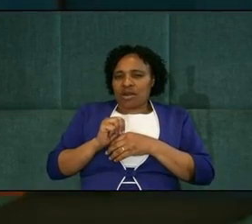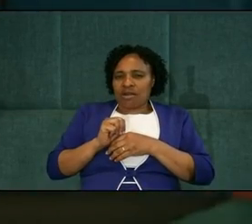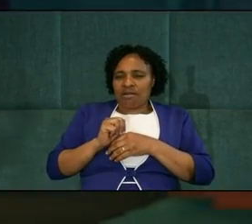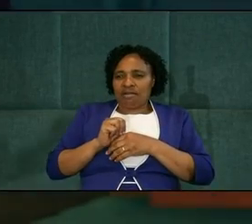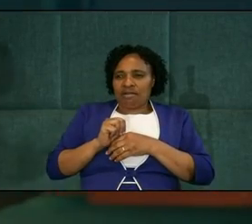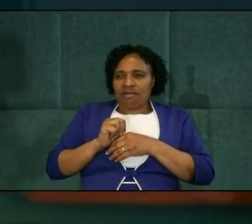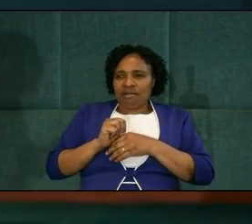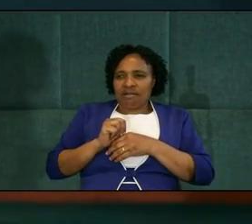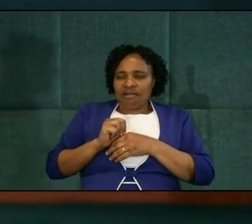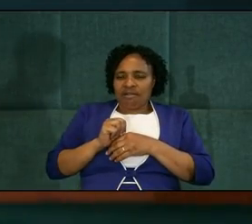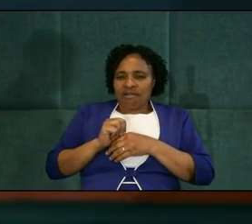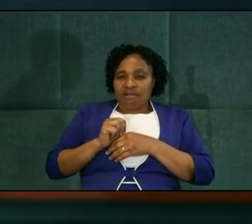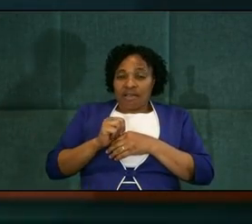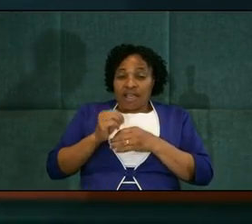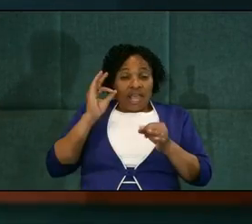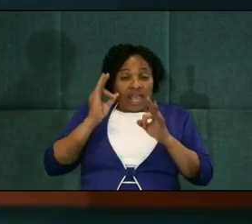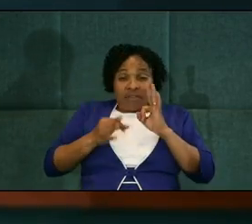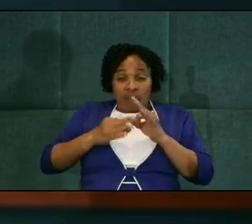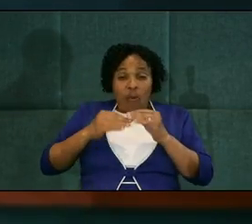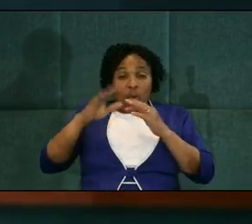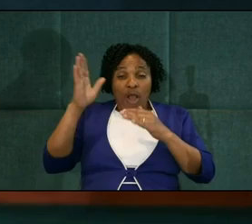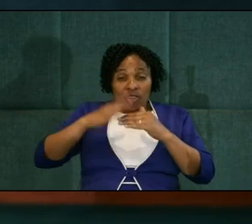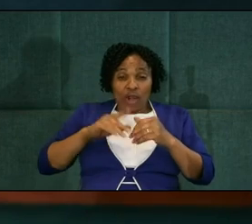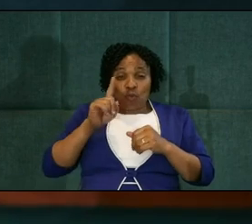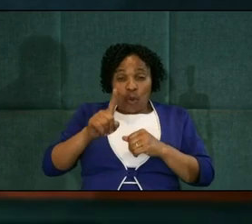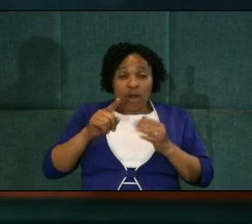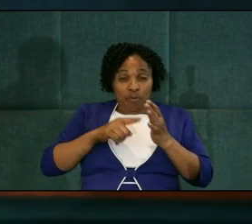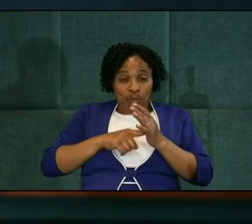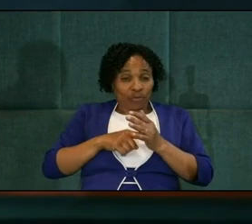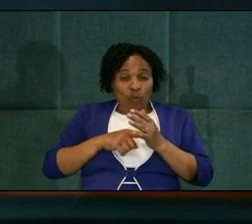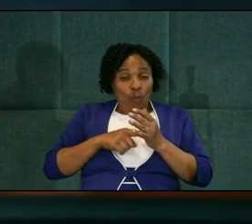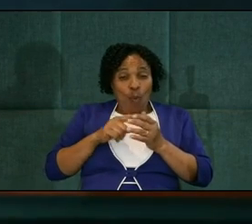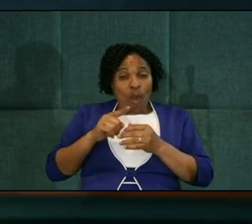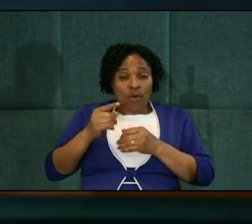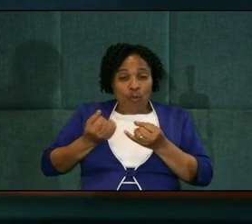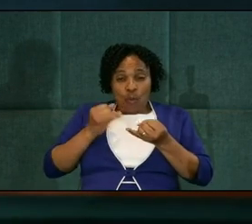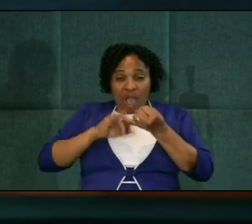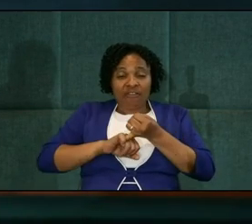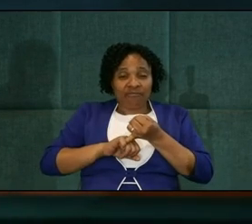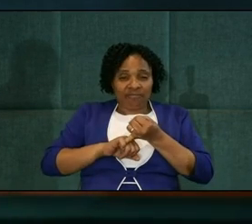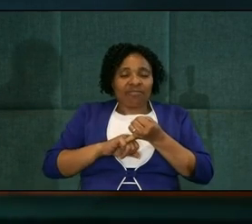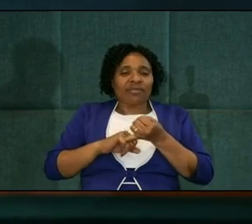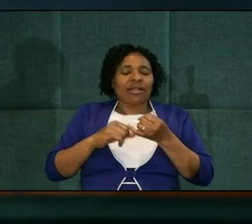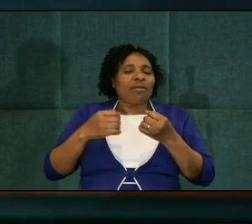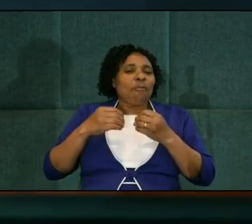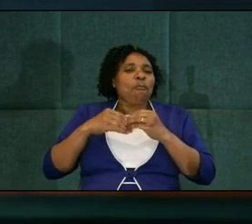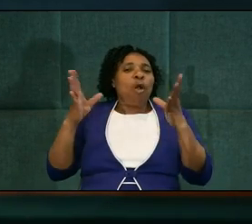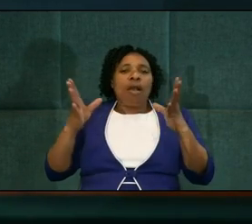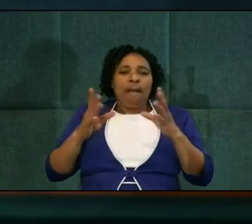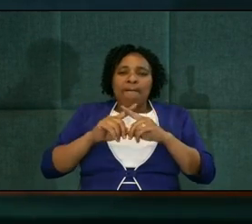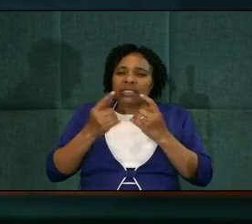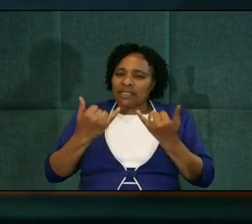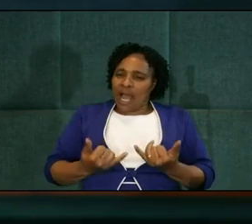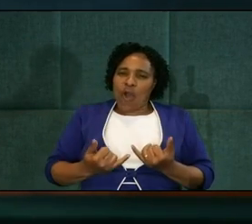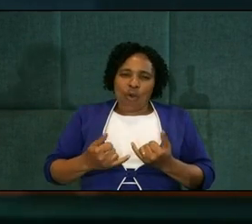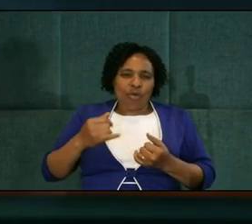million. If they had more than one wife, it is even more. But let's stay at one wife. Amen.